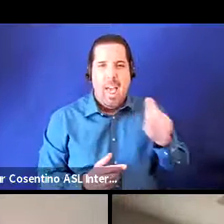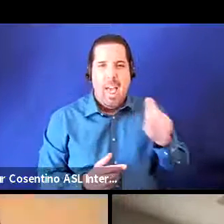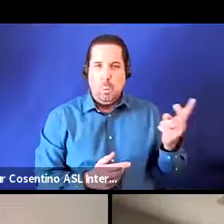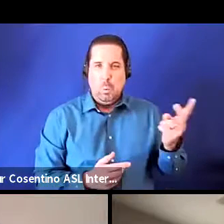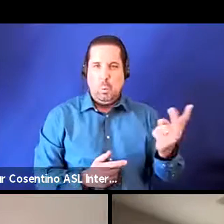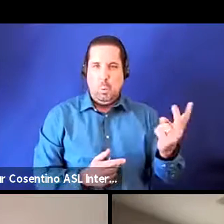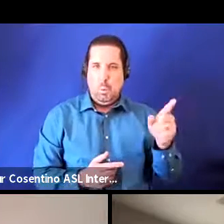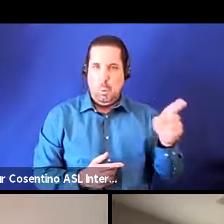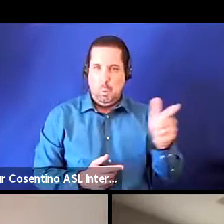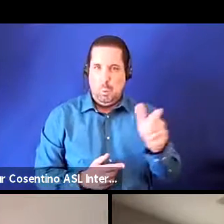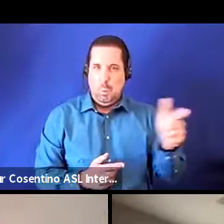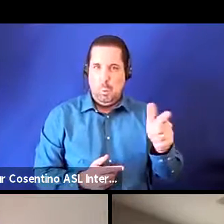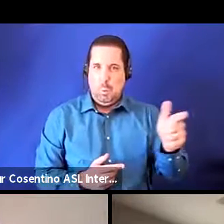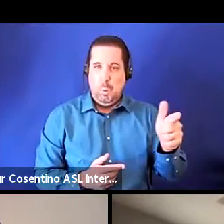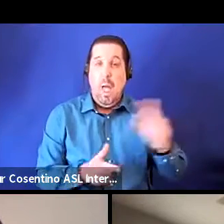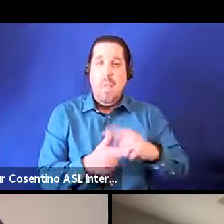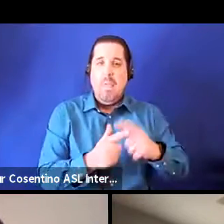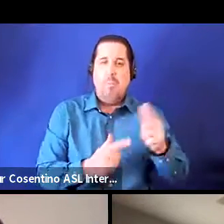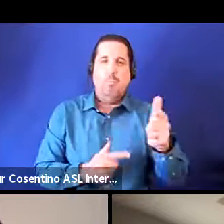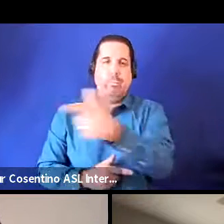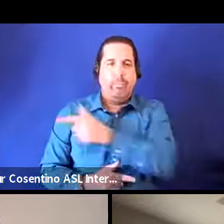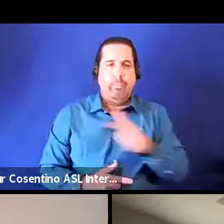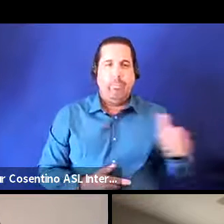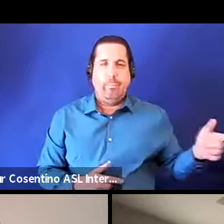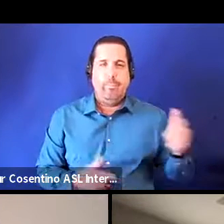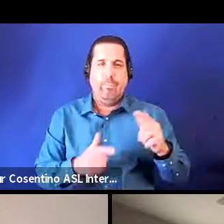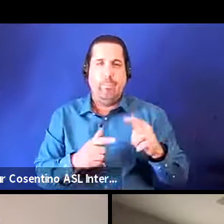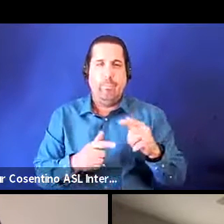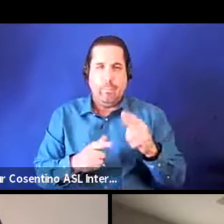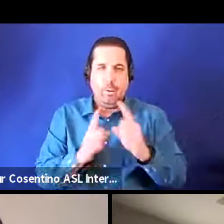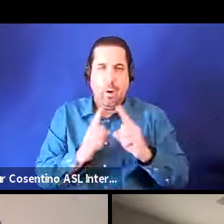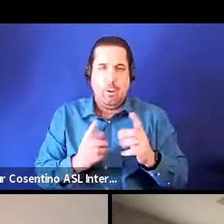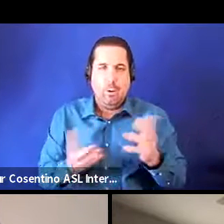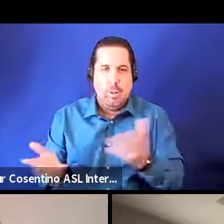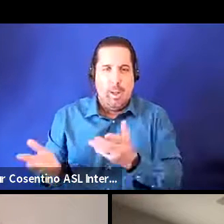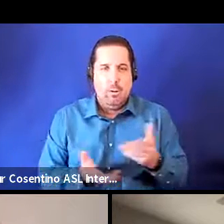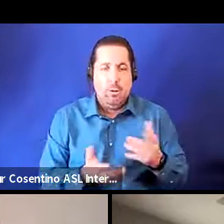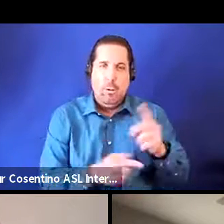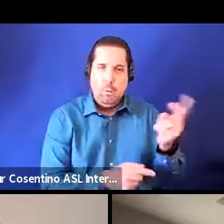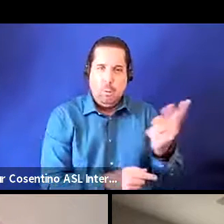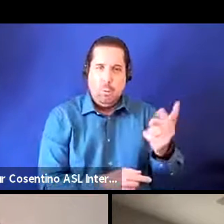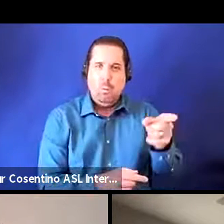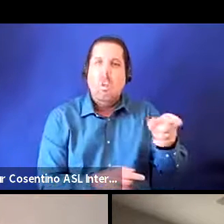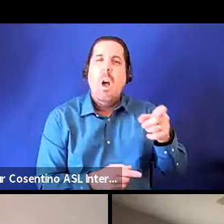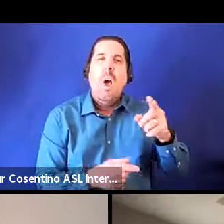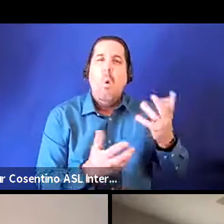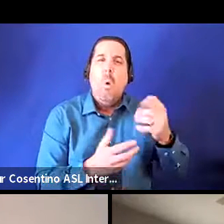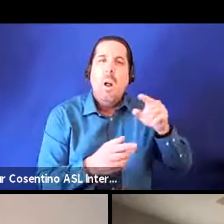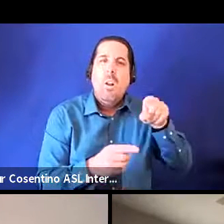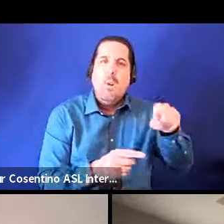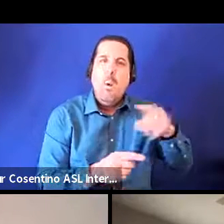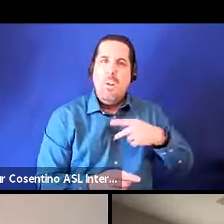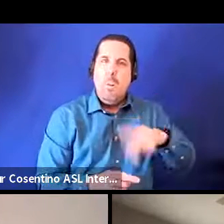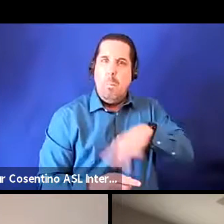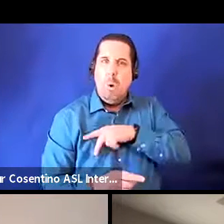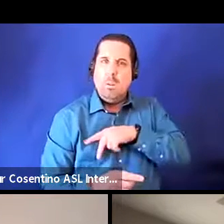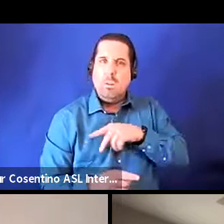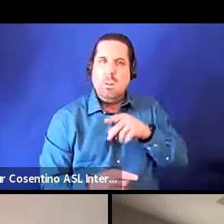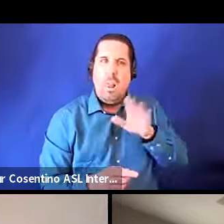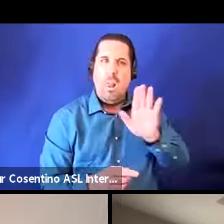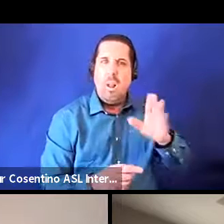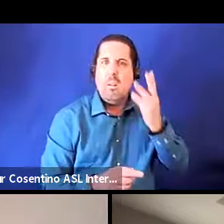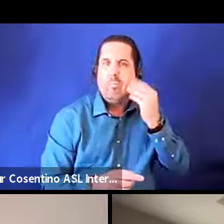the conversation. The first question is, for you, what has it meant personally as someone who may identify as Asian